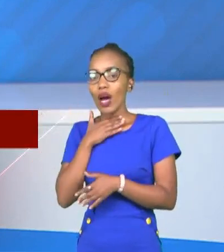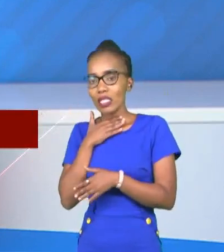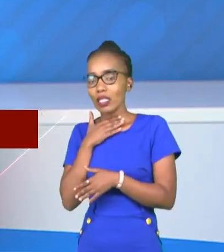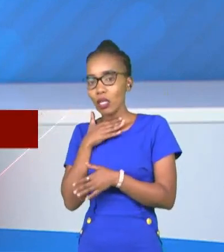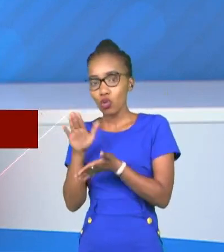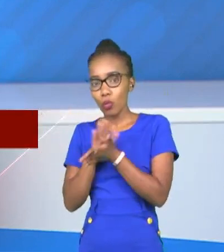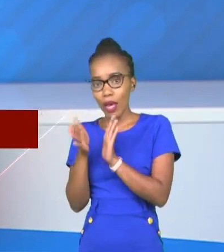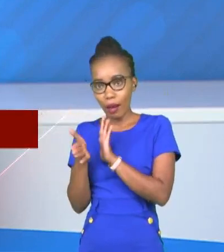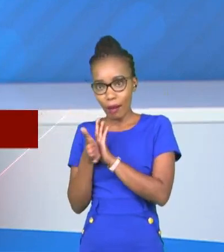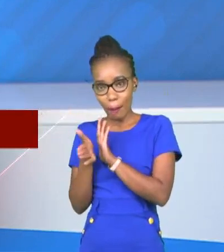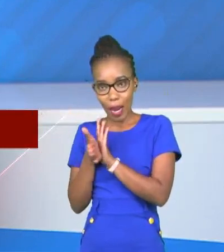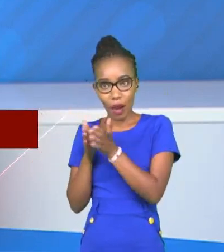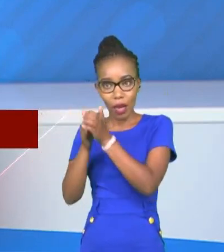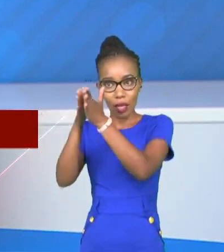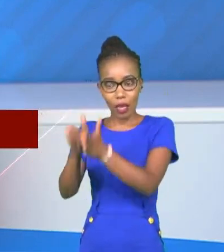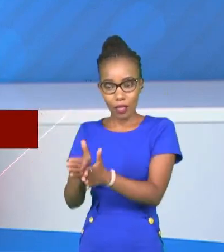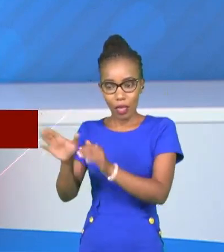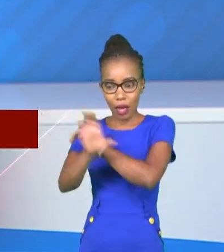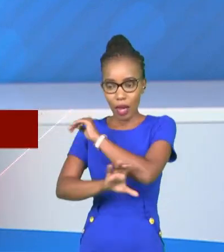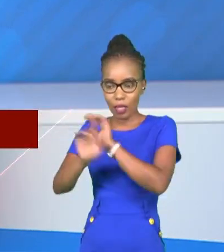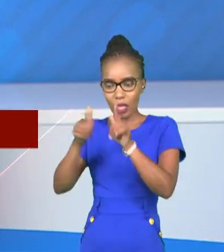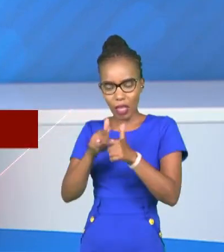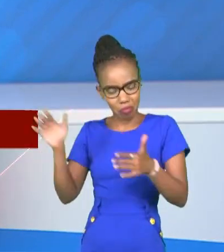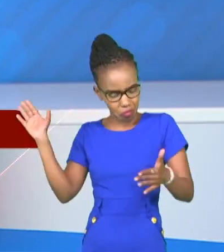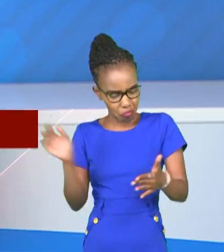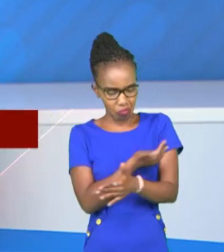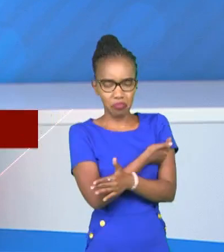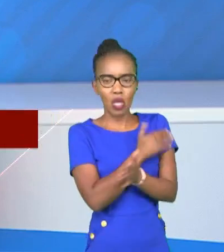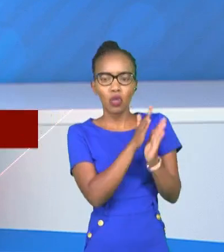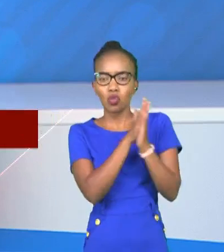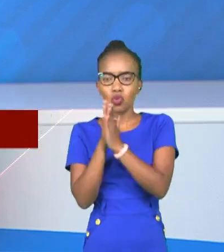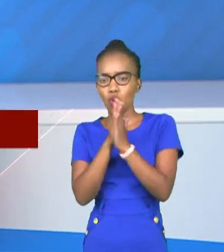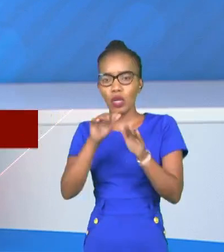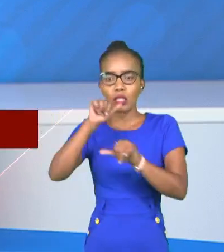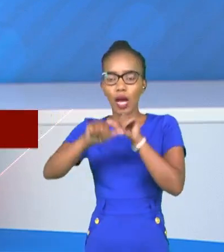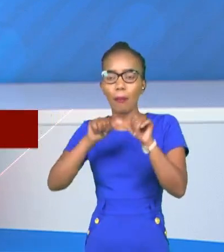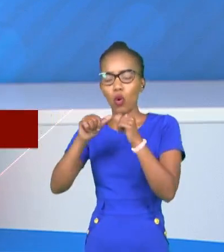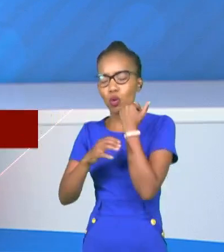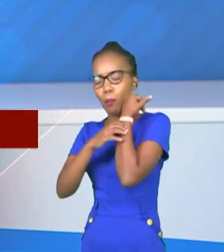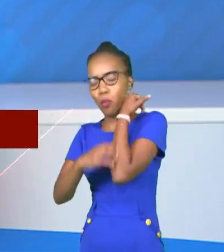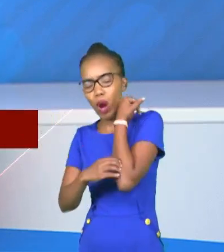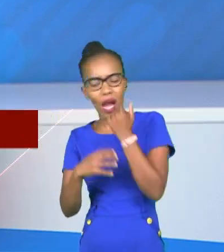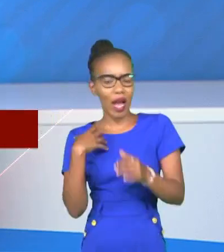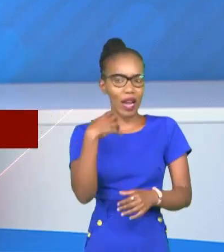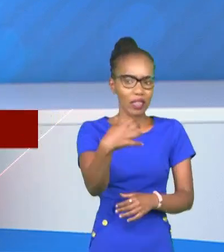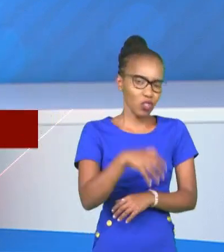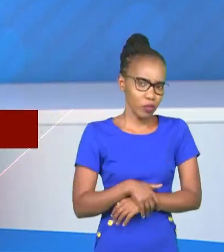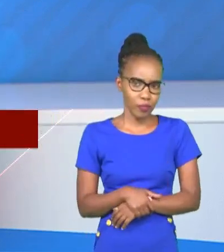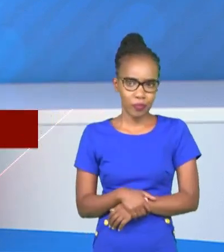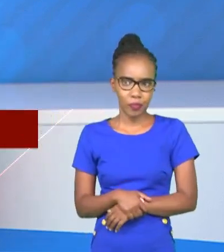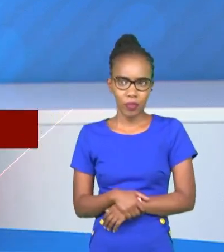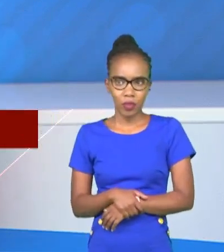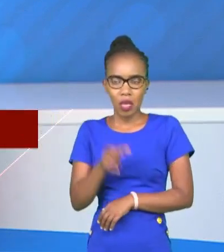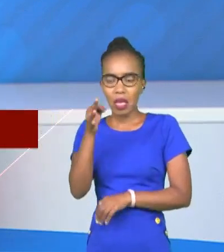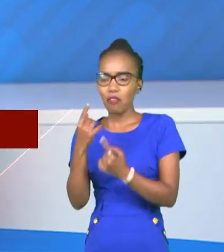country, they are first to do away with that narrative. Because we are setting people against each other. If